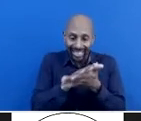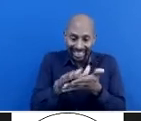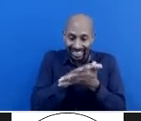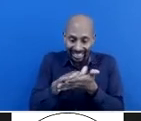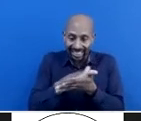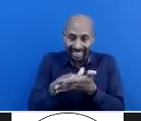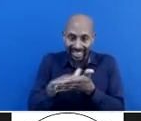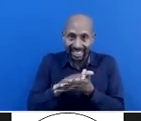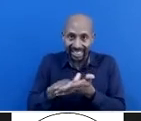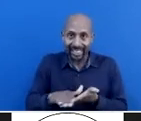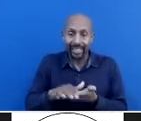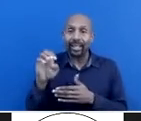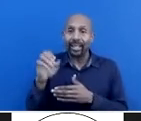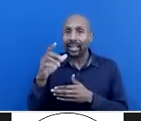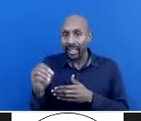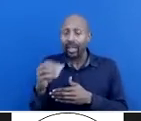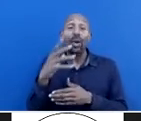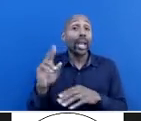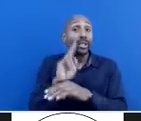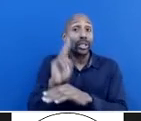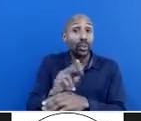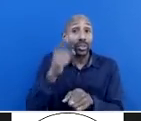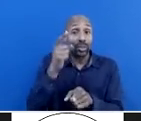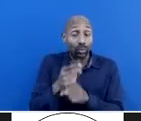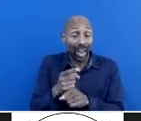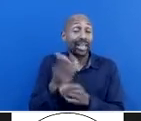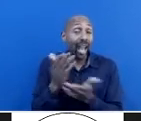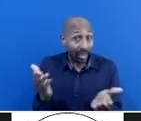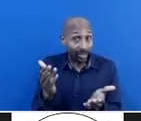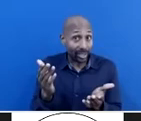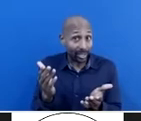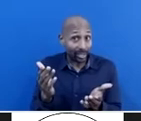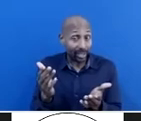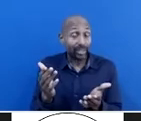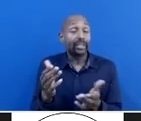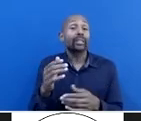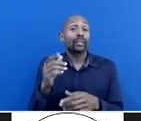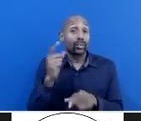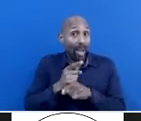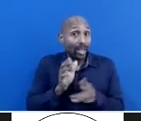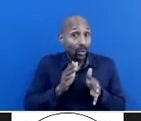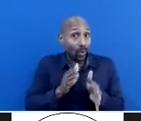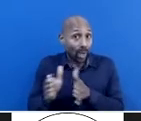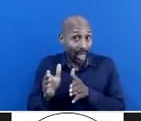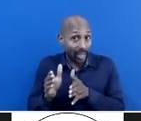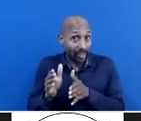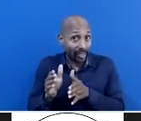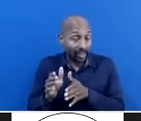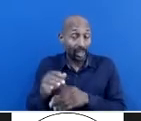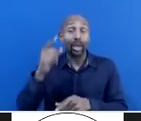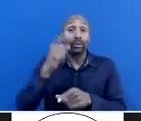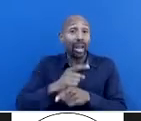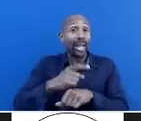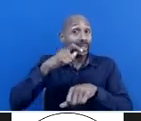and the utilization of the right mediating objects in the right ways, at the right times, one